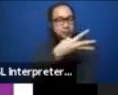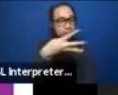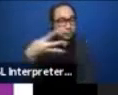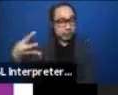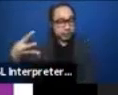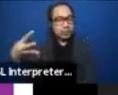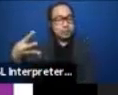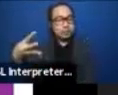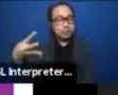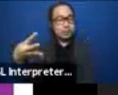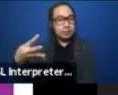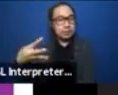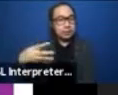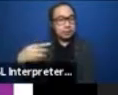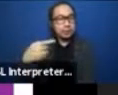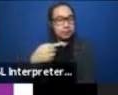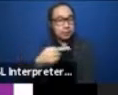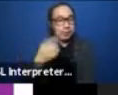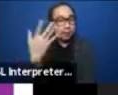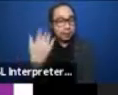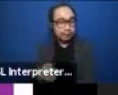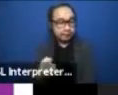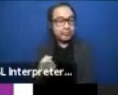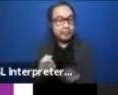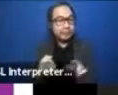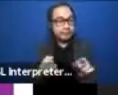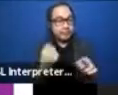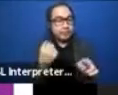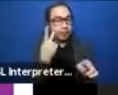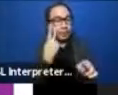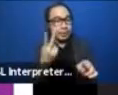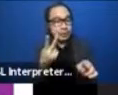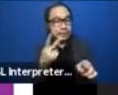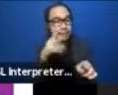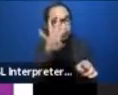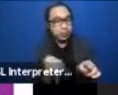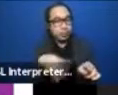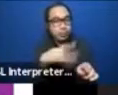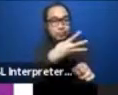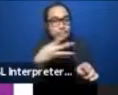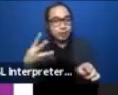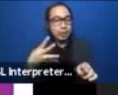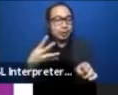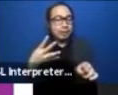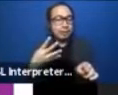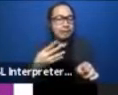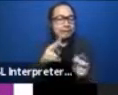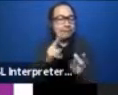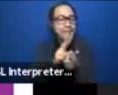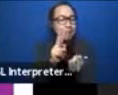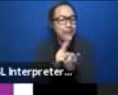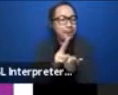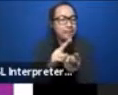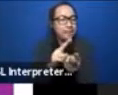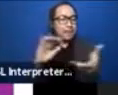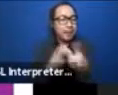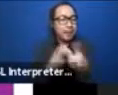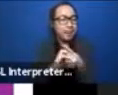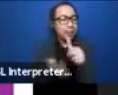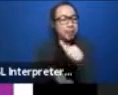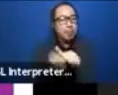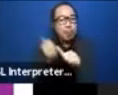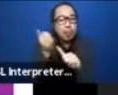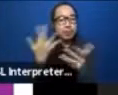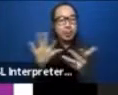the result here. As you can see the result here. The intimate partner violence considered mostly at of